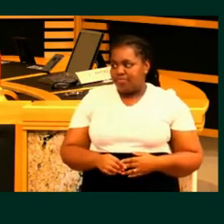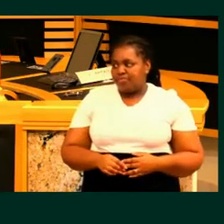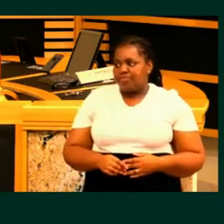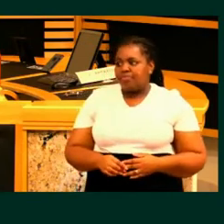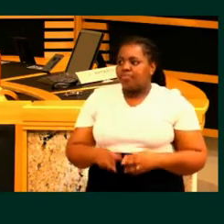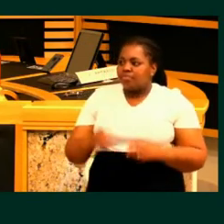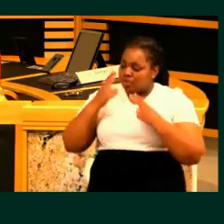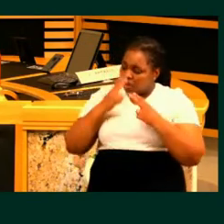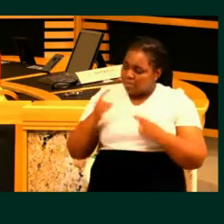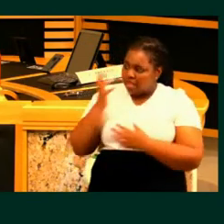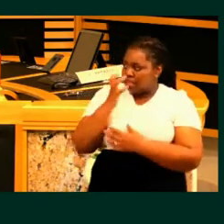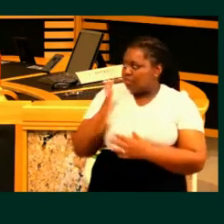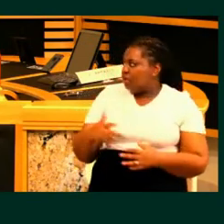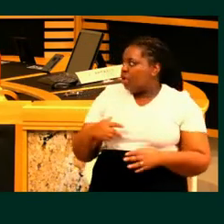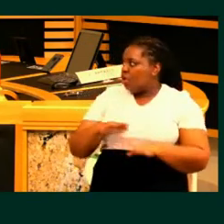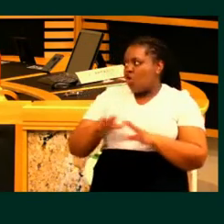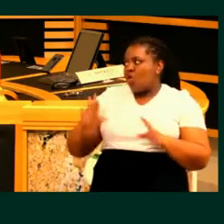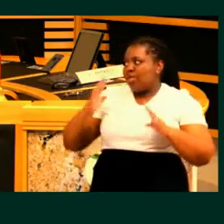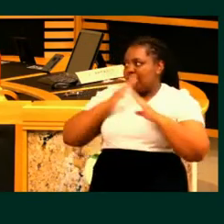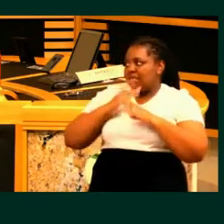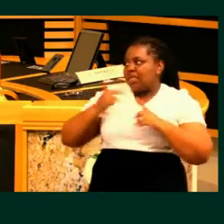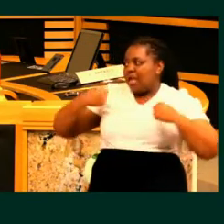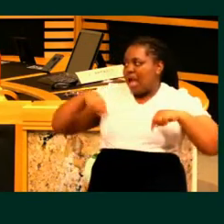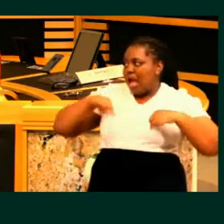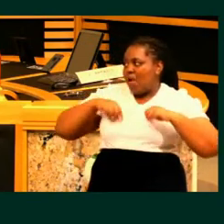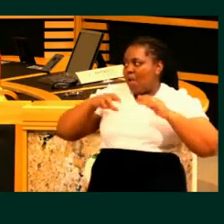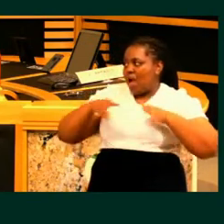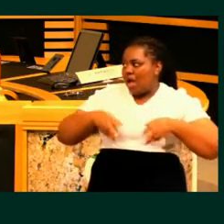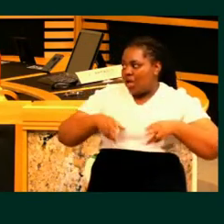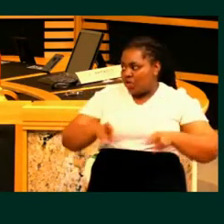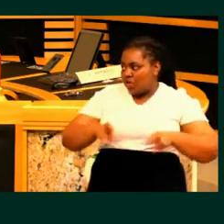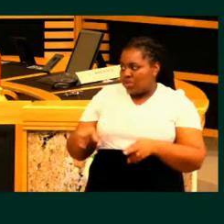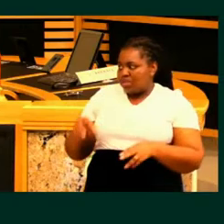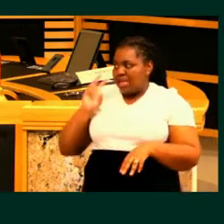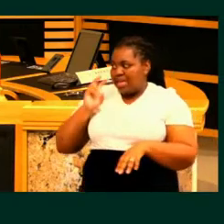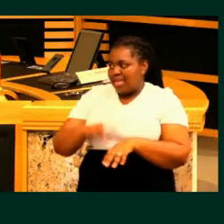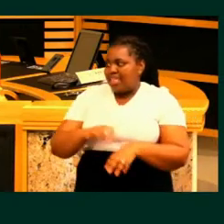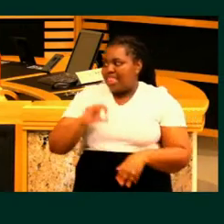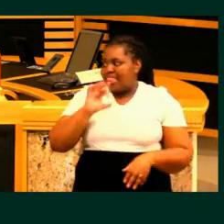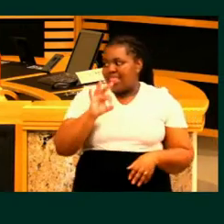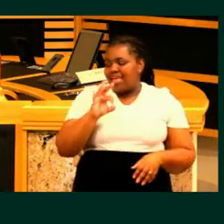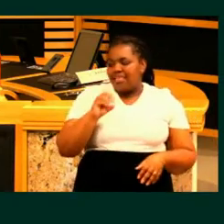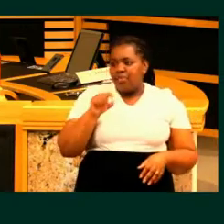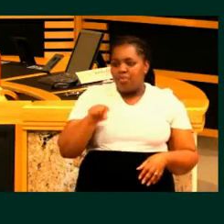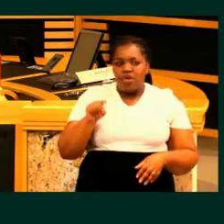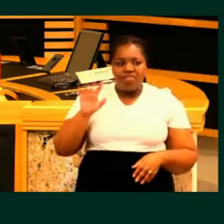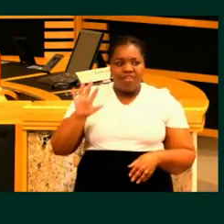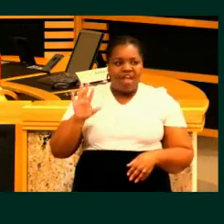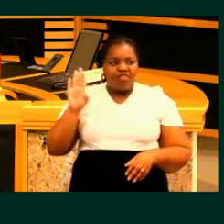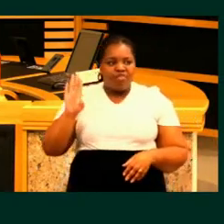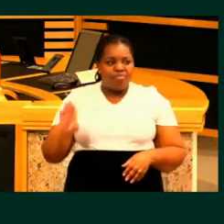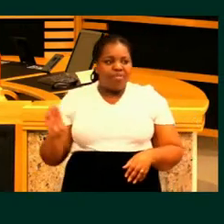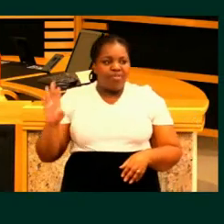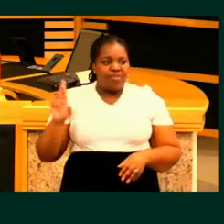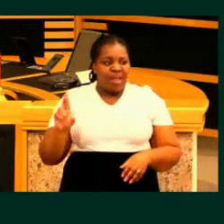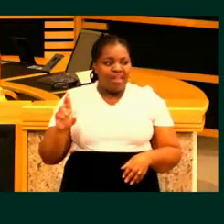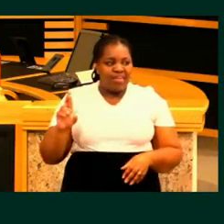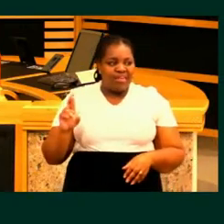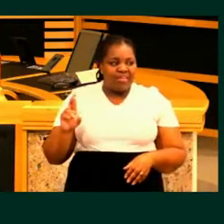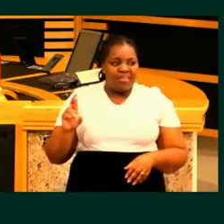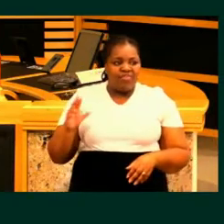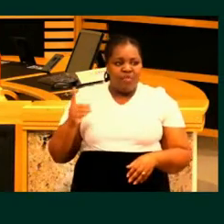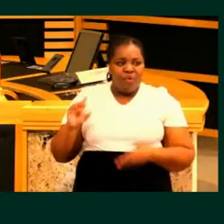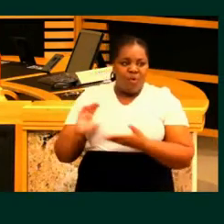honorable speaker it is no secret that our roads require approximately 30.5 billion in capital